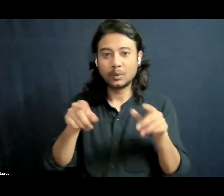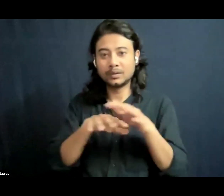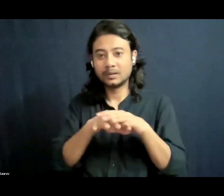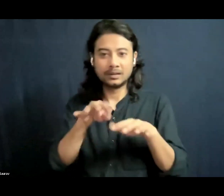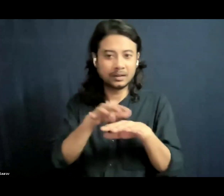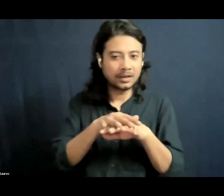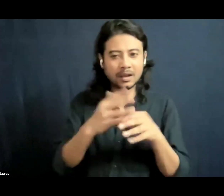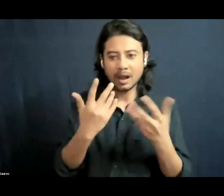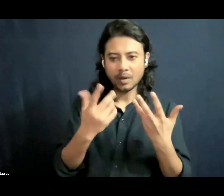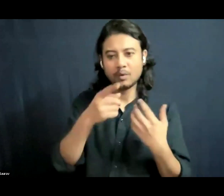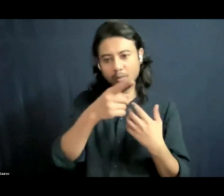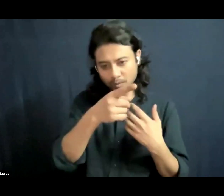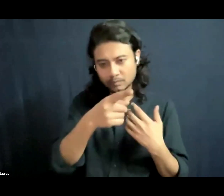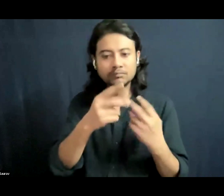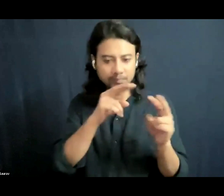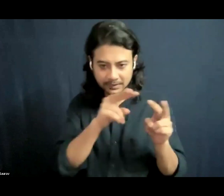just doing that.